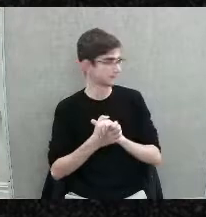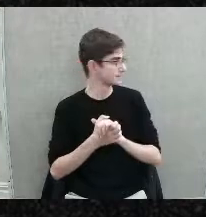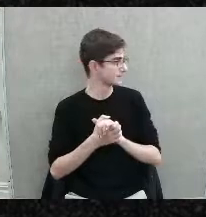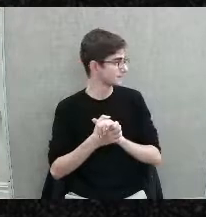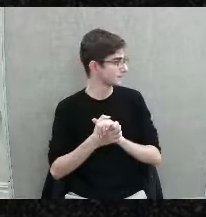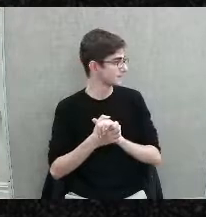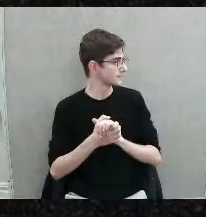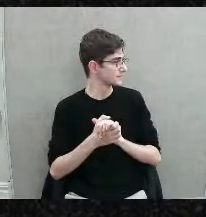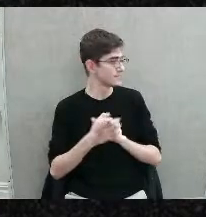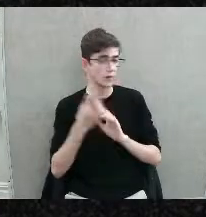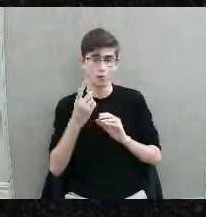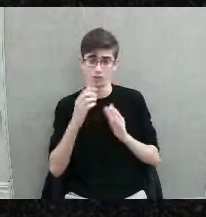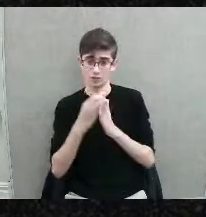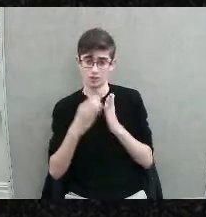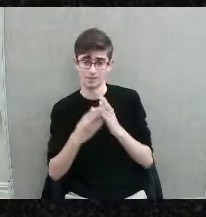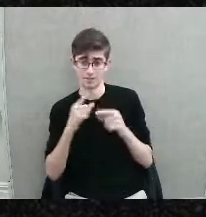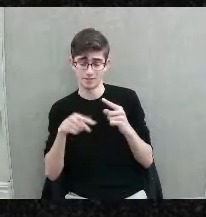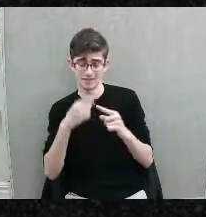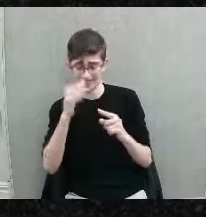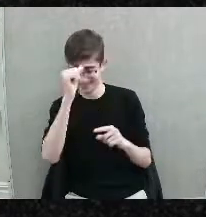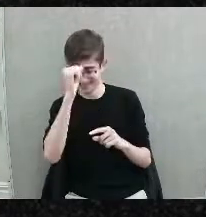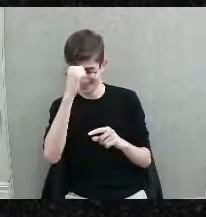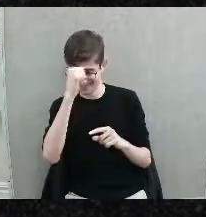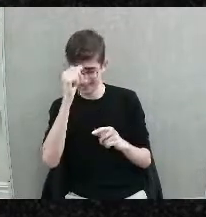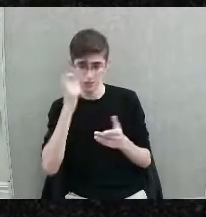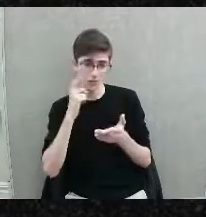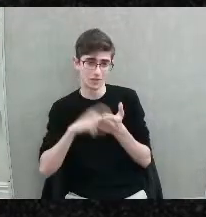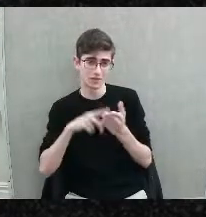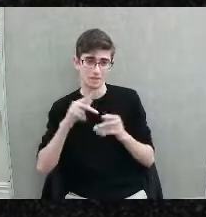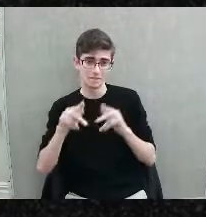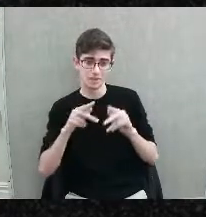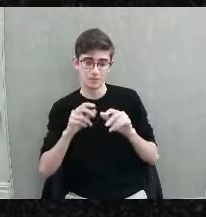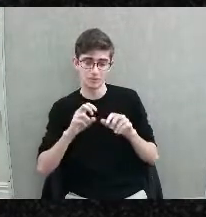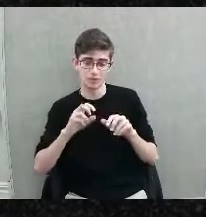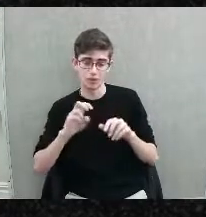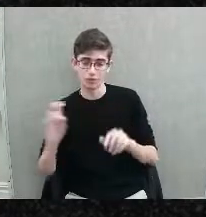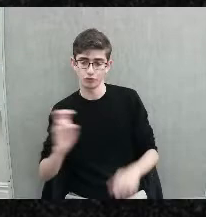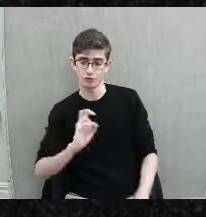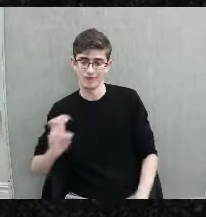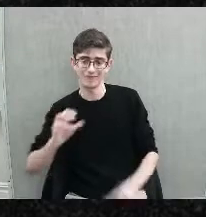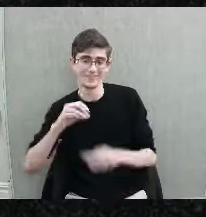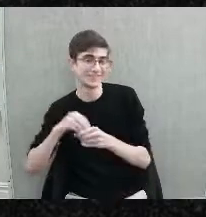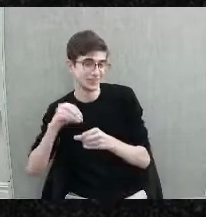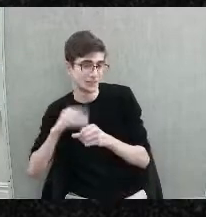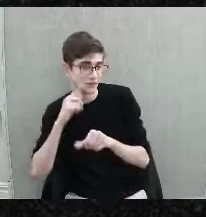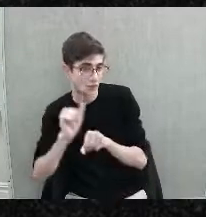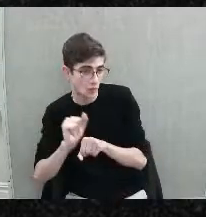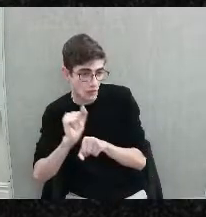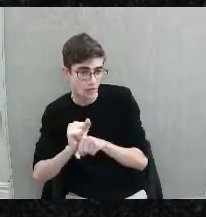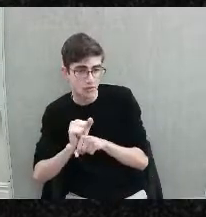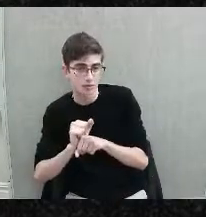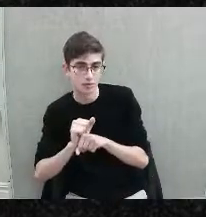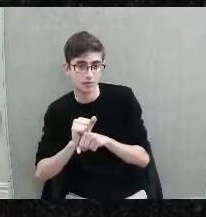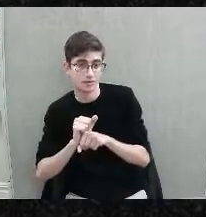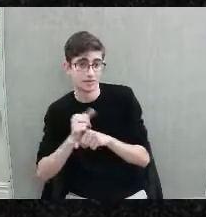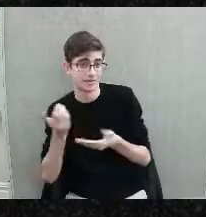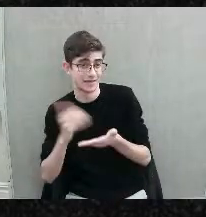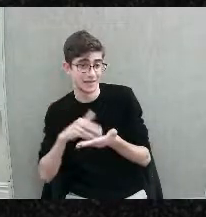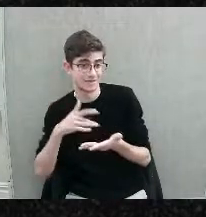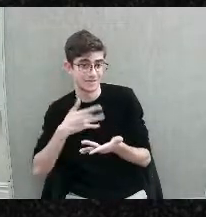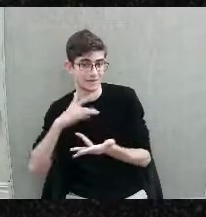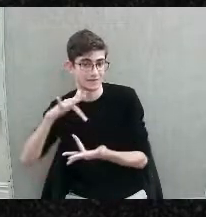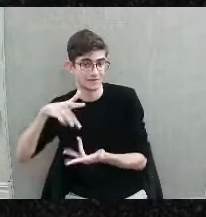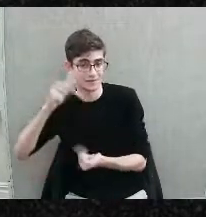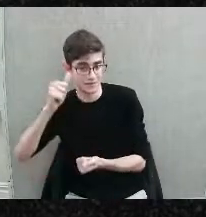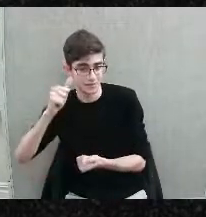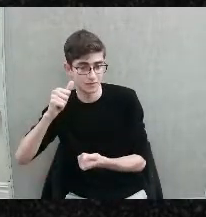was very much about people who traveled internally for labor and were variously both invisible, as we've said,